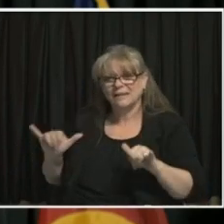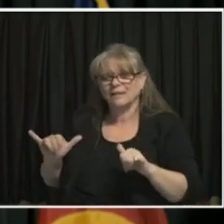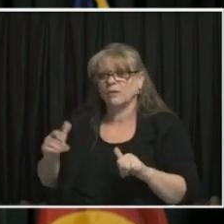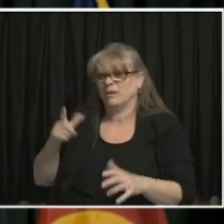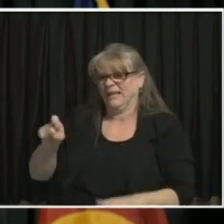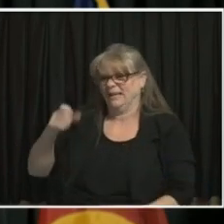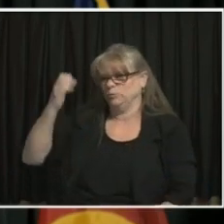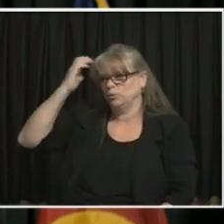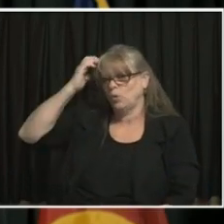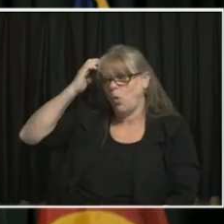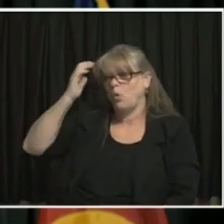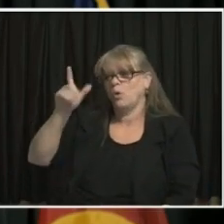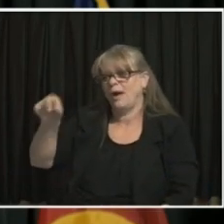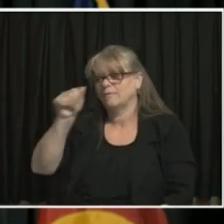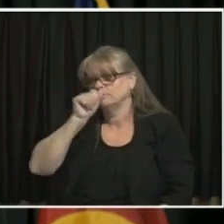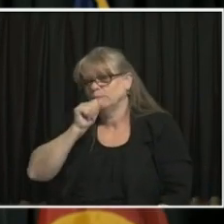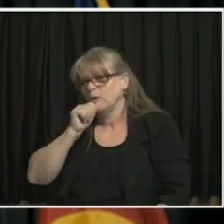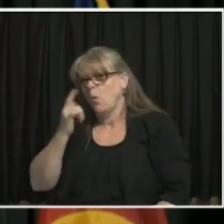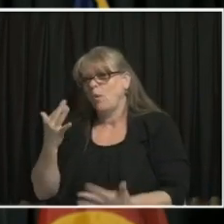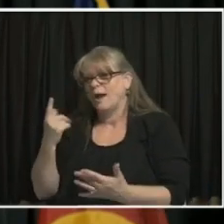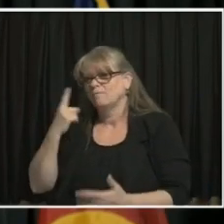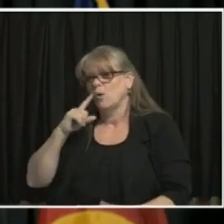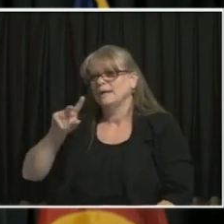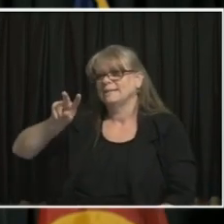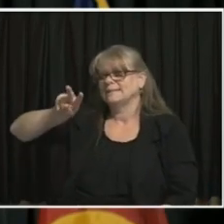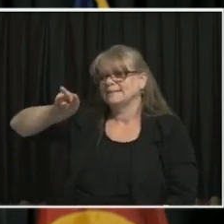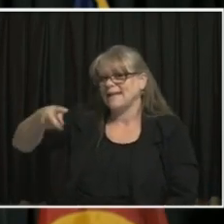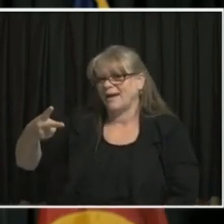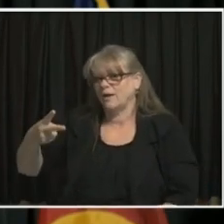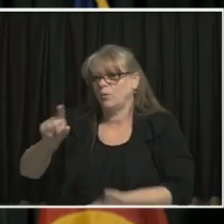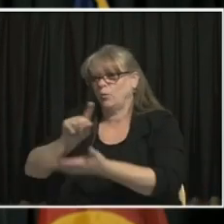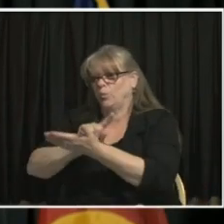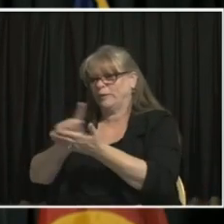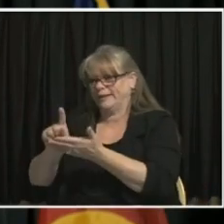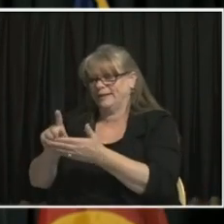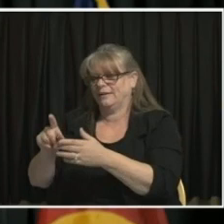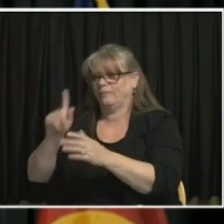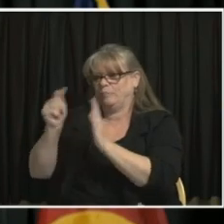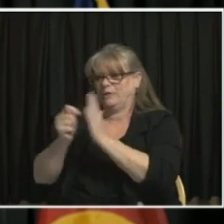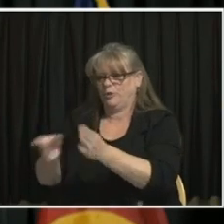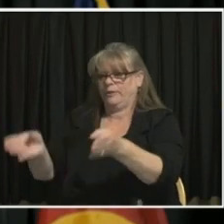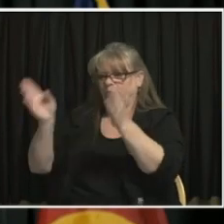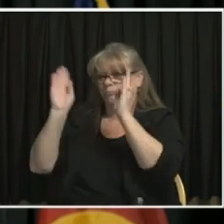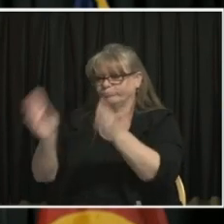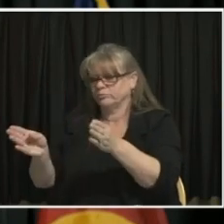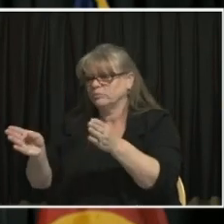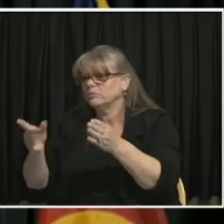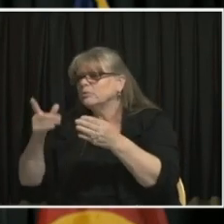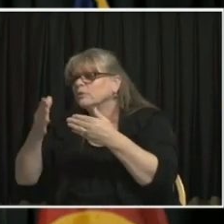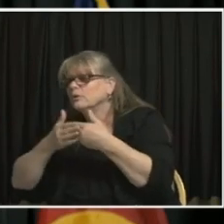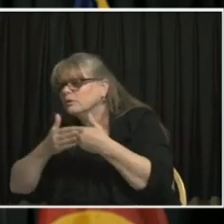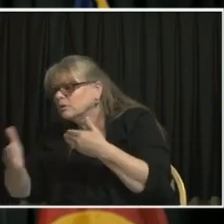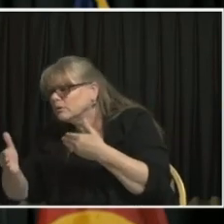wait for that second generation of transmission data under Safer at Home, meaning by May 25th we can make the call. That's unlikely to include those